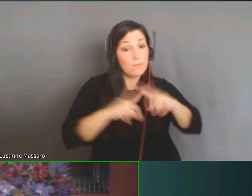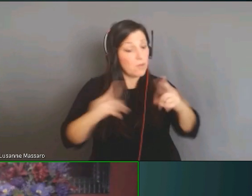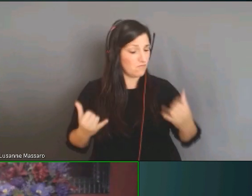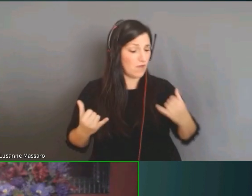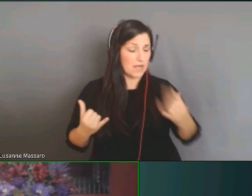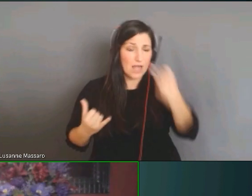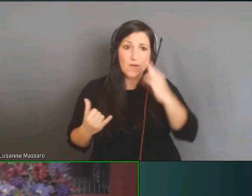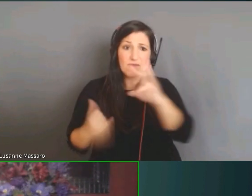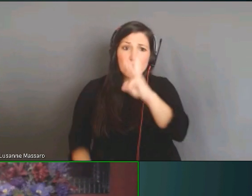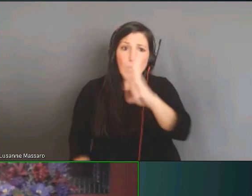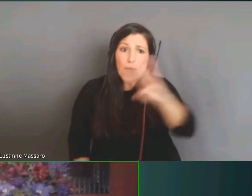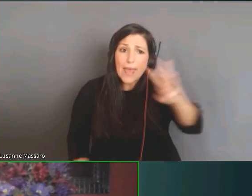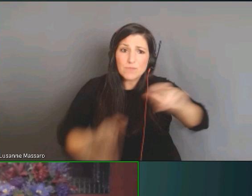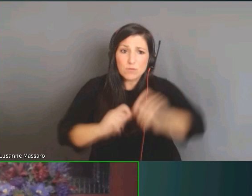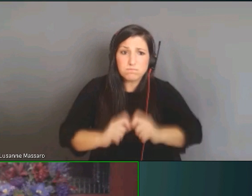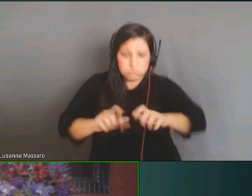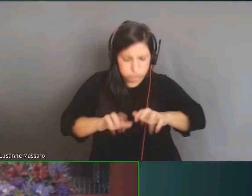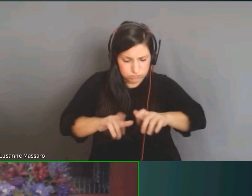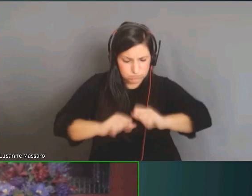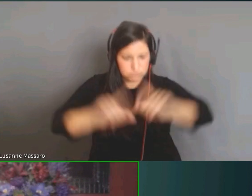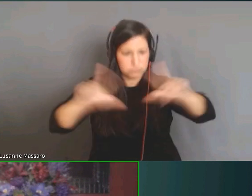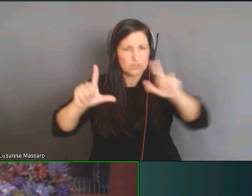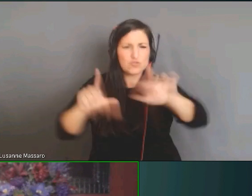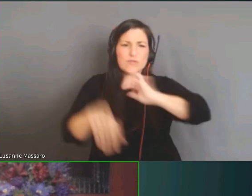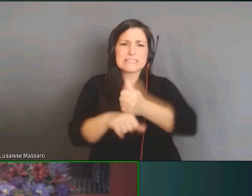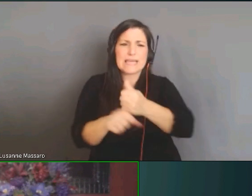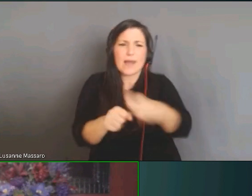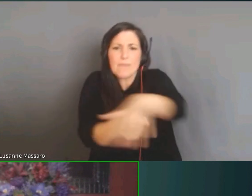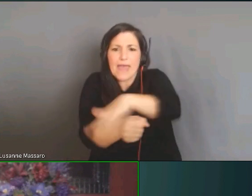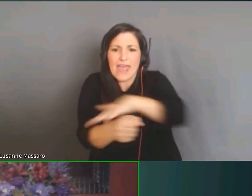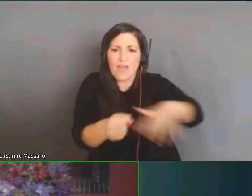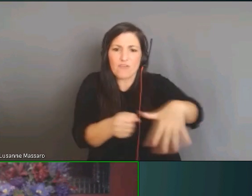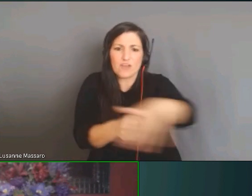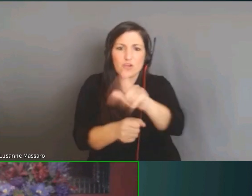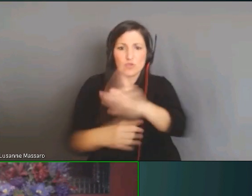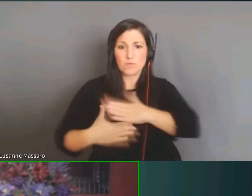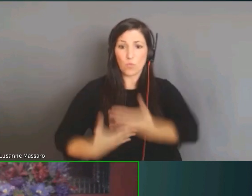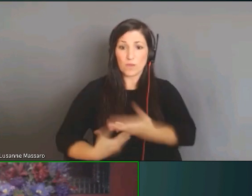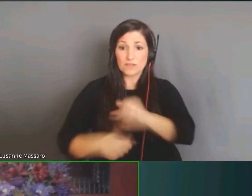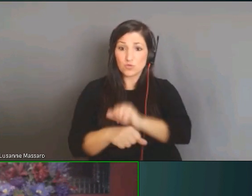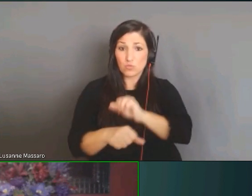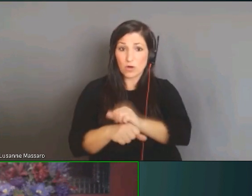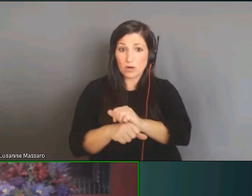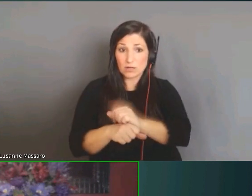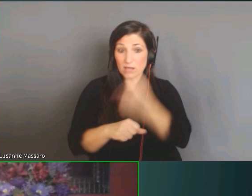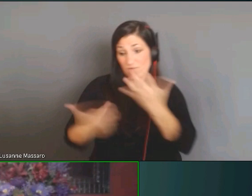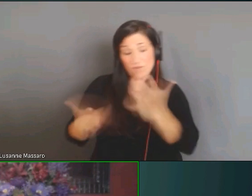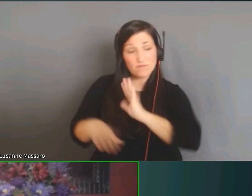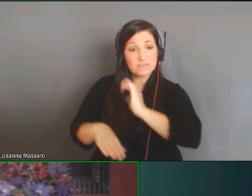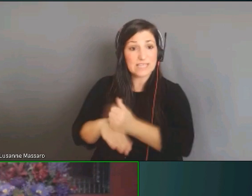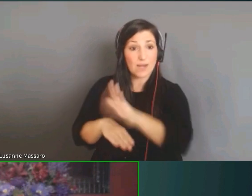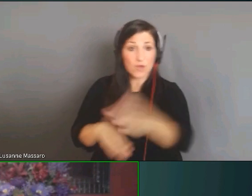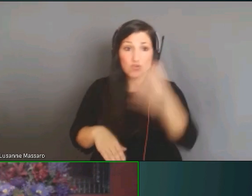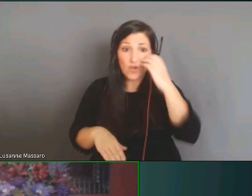kind of set your radius for the zip code so you can see what's available now. And if you have the text alerts, you get updates about what's to come.